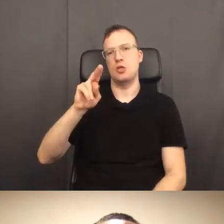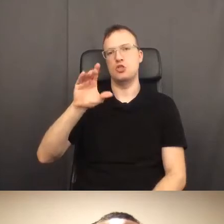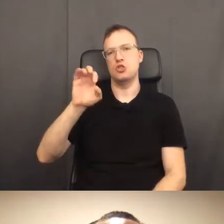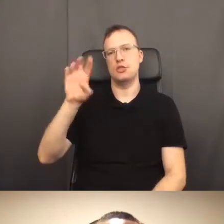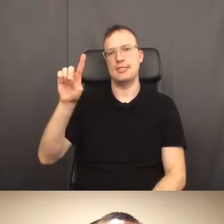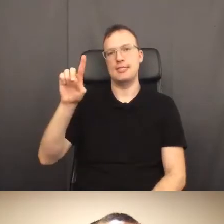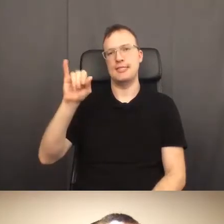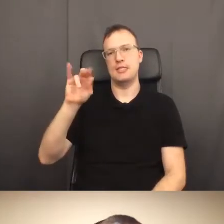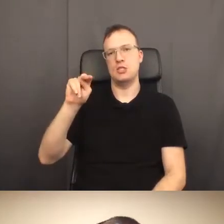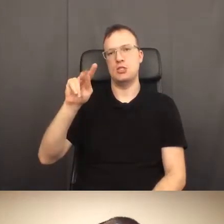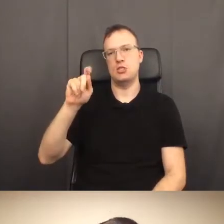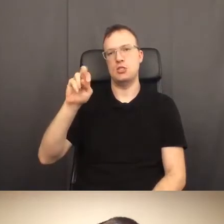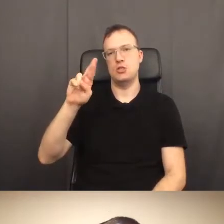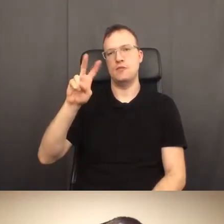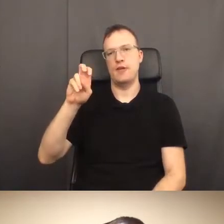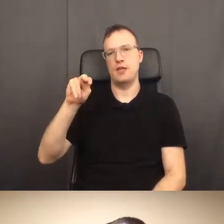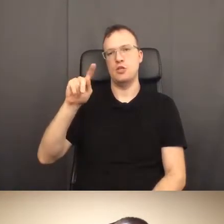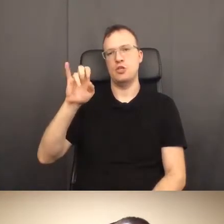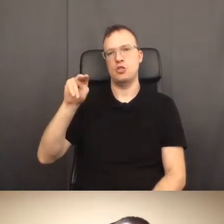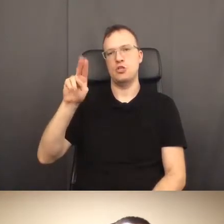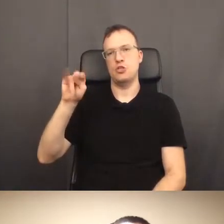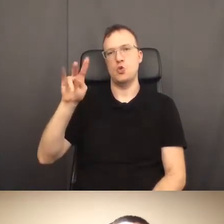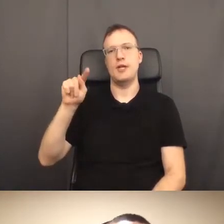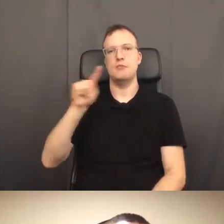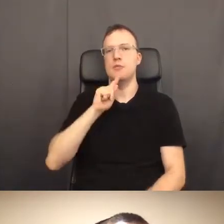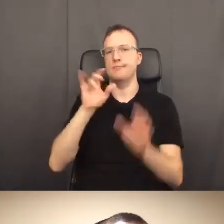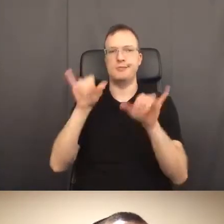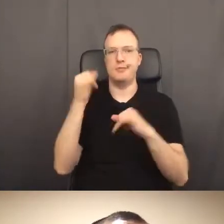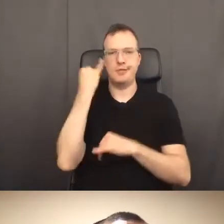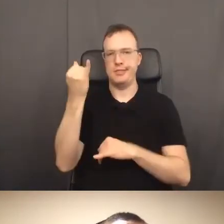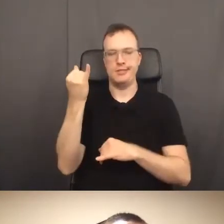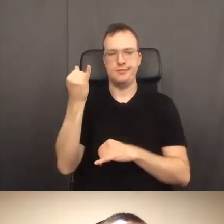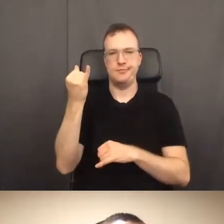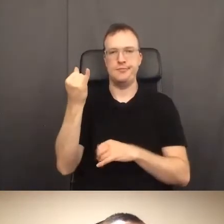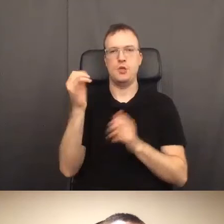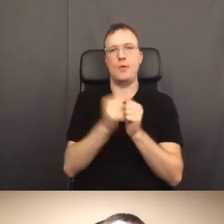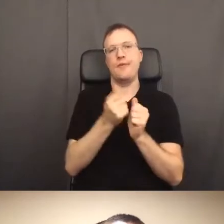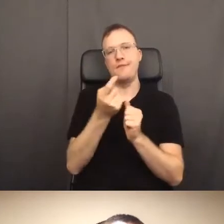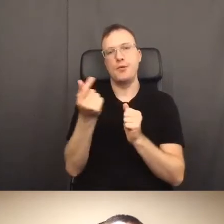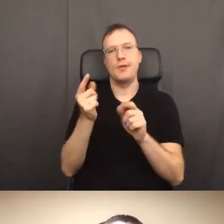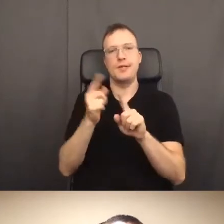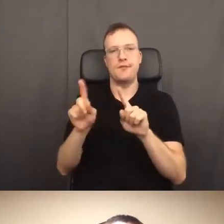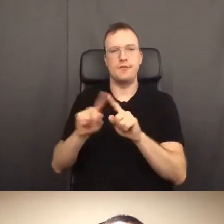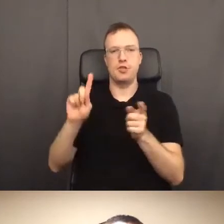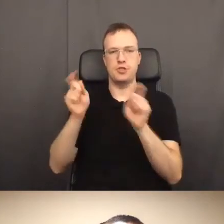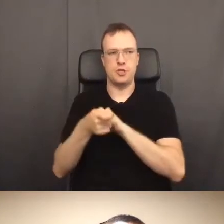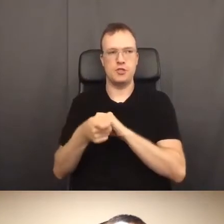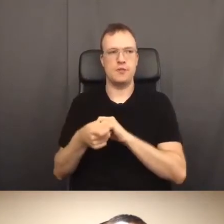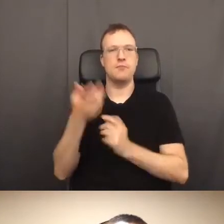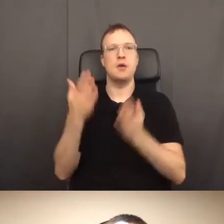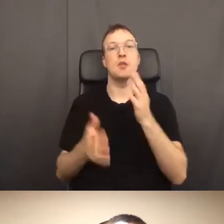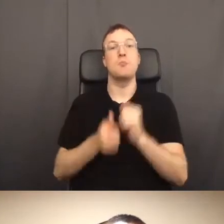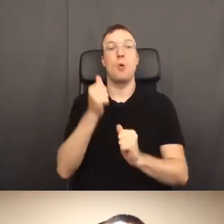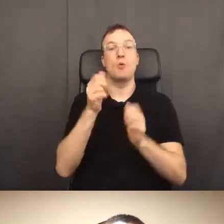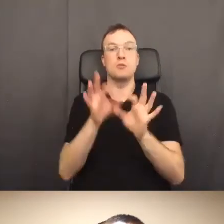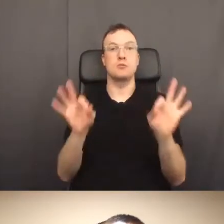And essentially it's the same thing with a couple of different changes. Probably the most